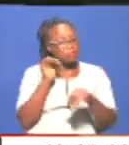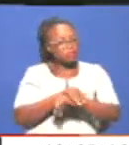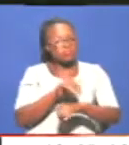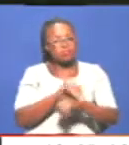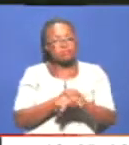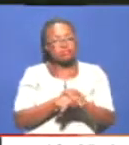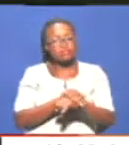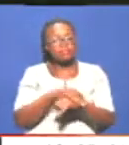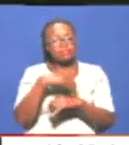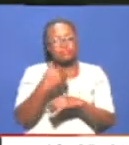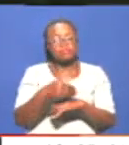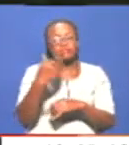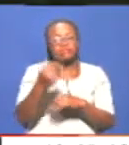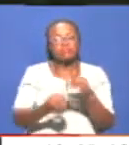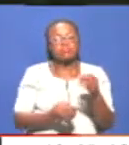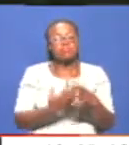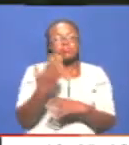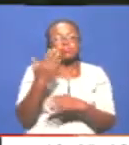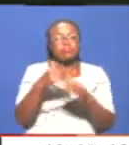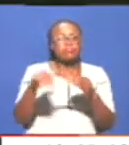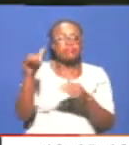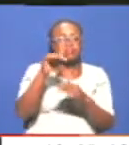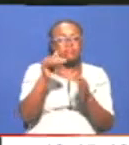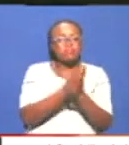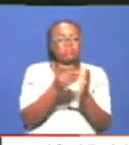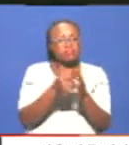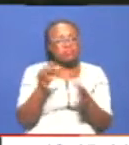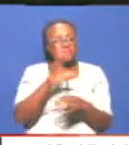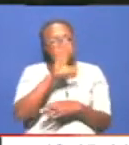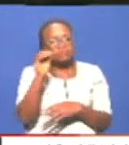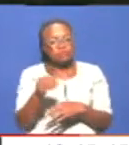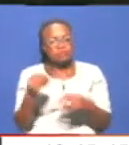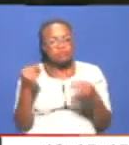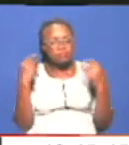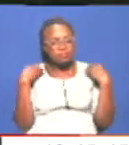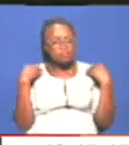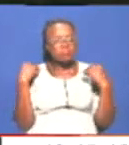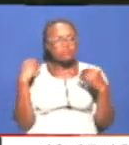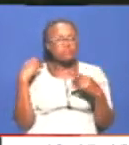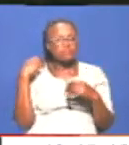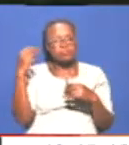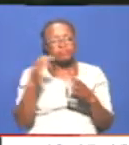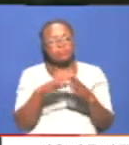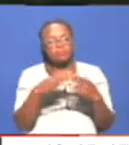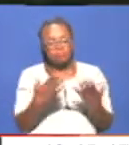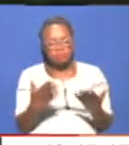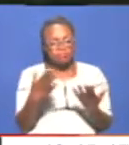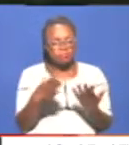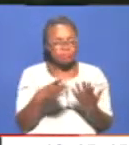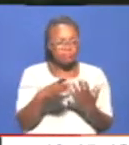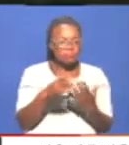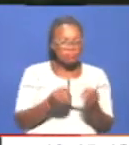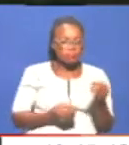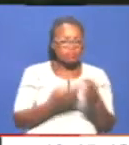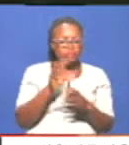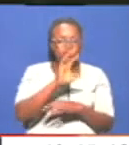will always progress up that. Now, I mean, from the Africa Schools Championship and looking at how it's being picked up in the continent, what have been